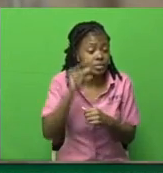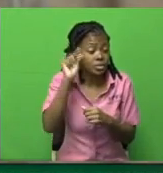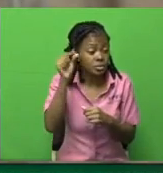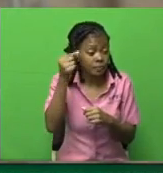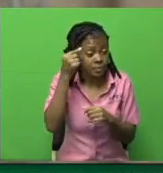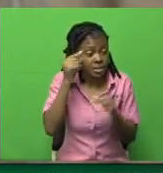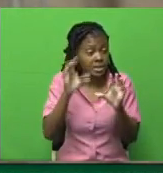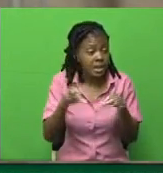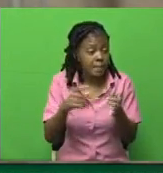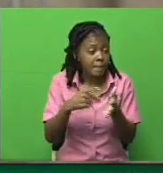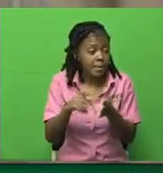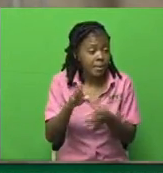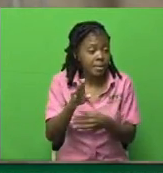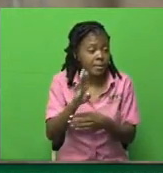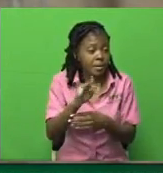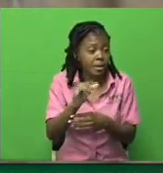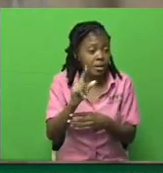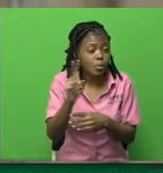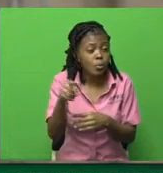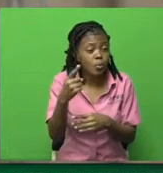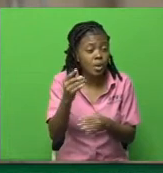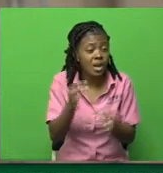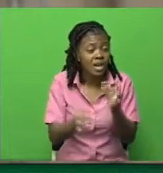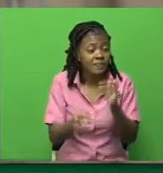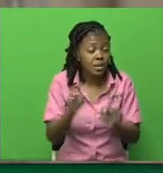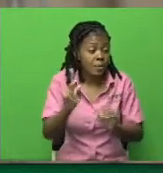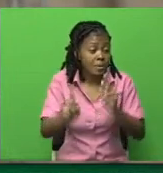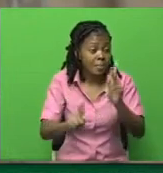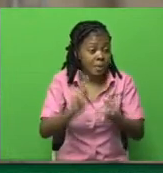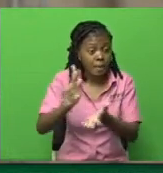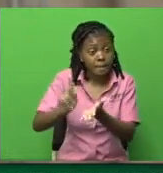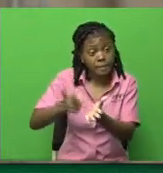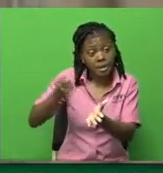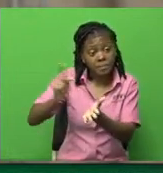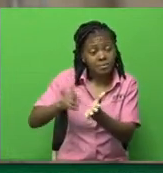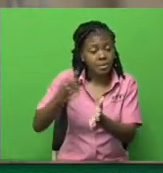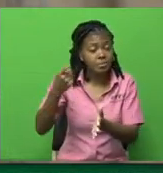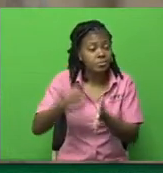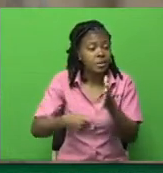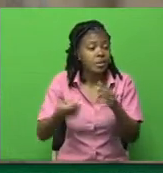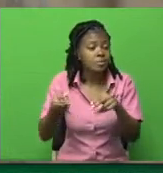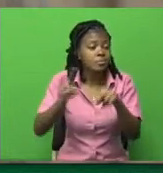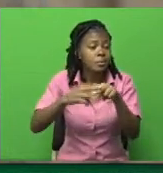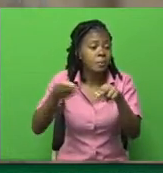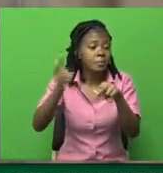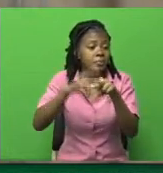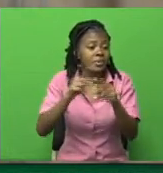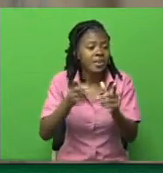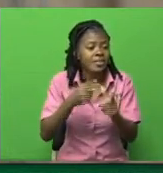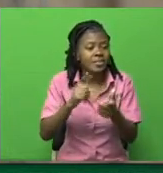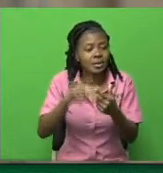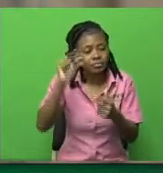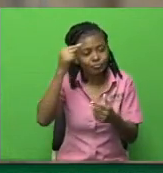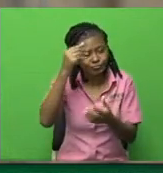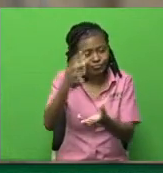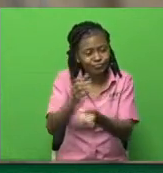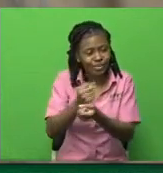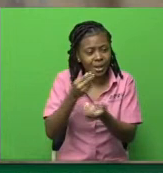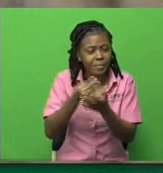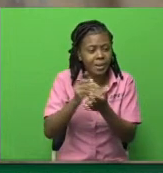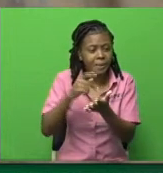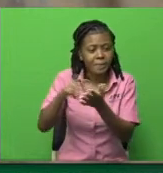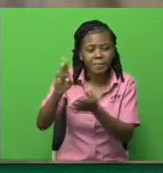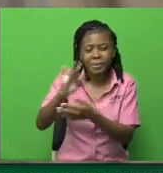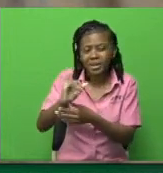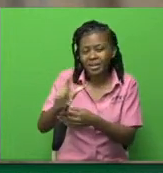the financial burden of citizens by increasing taxes paid this government only strategy to generate income and pay it bills